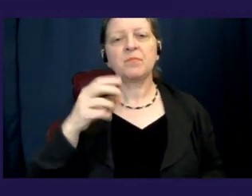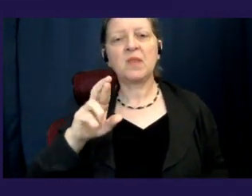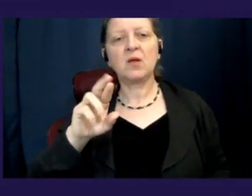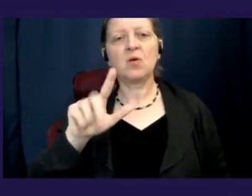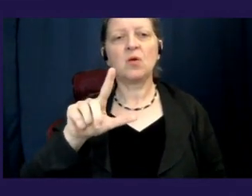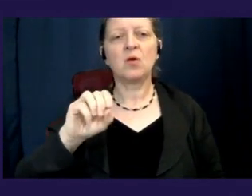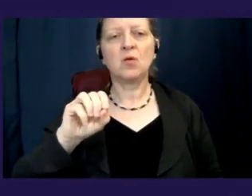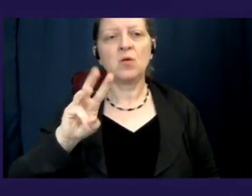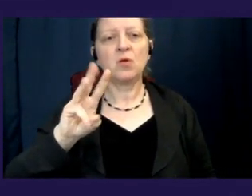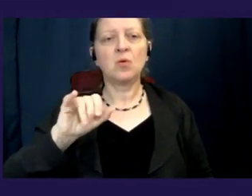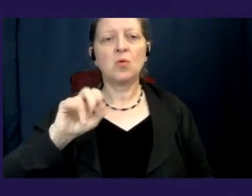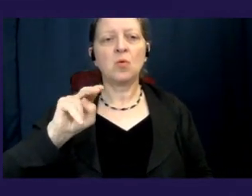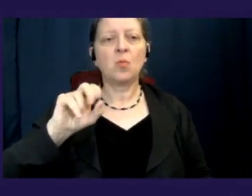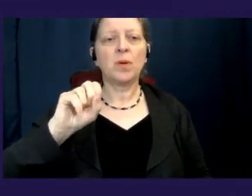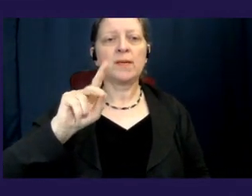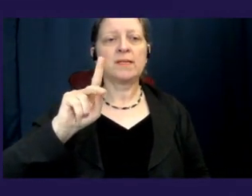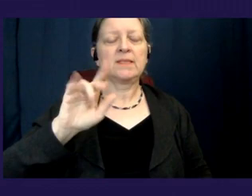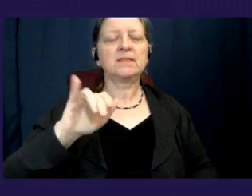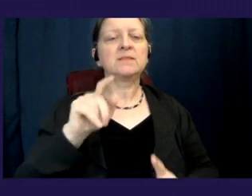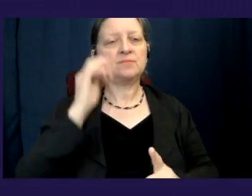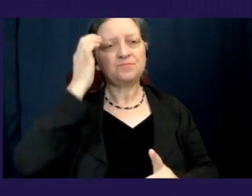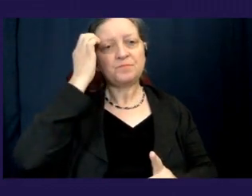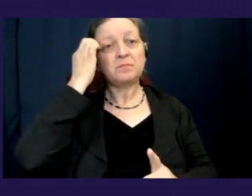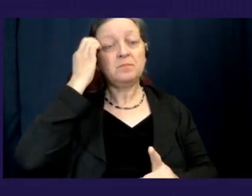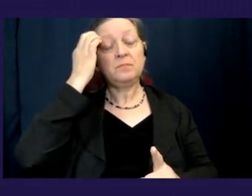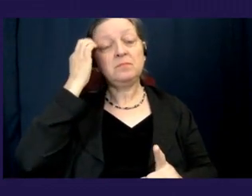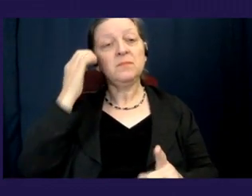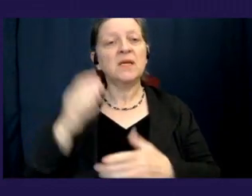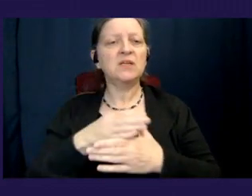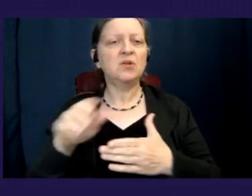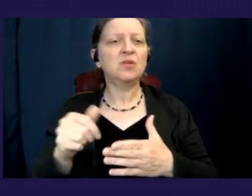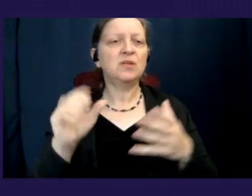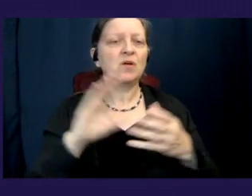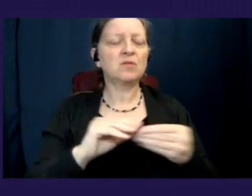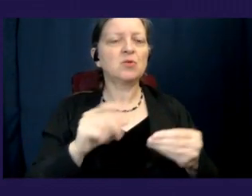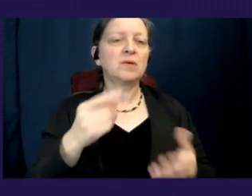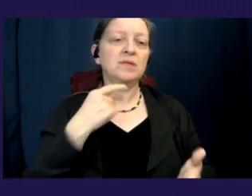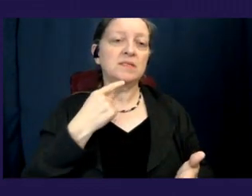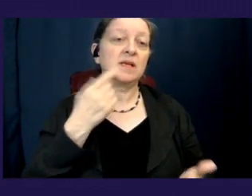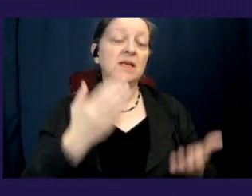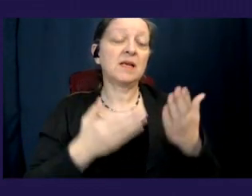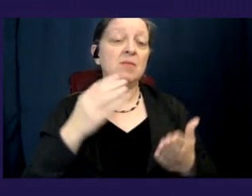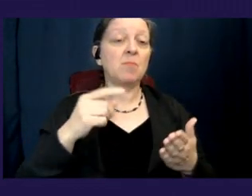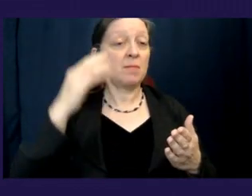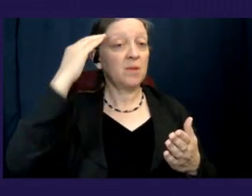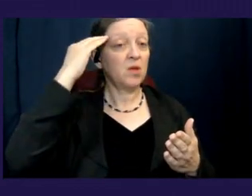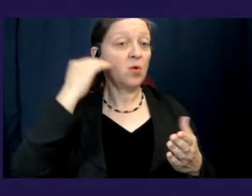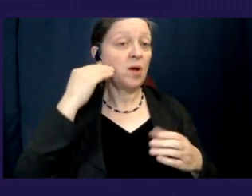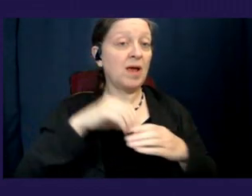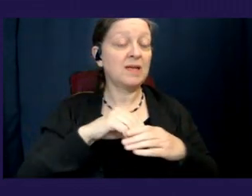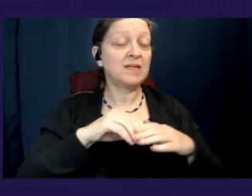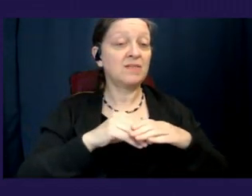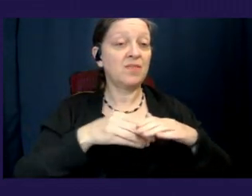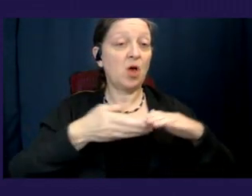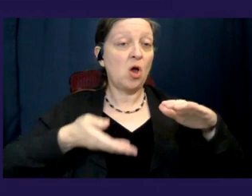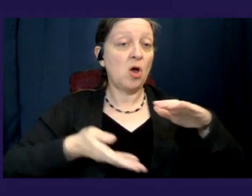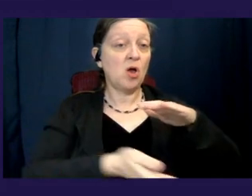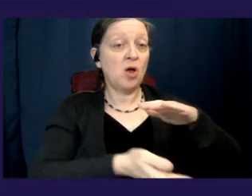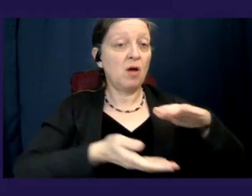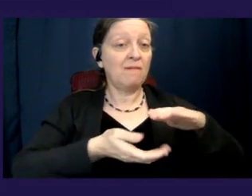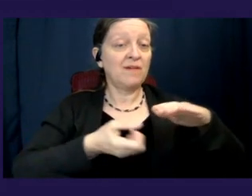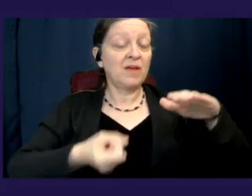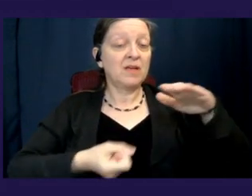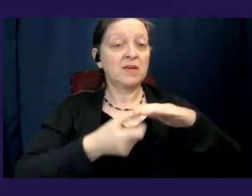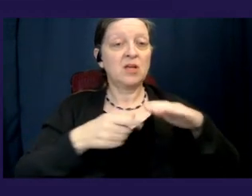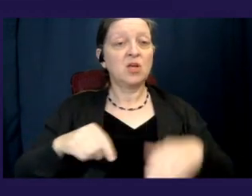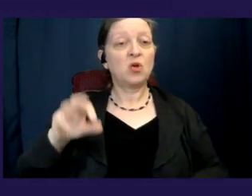I was at another conference. Allison was there, but she said, you know, your head might be in the oven, your feet might be in the freezer, and your average temperature might be just fine, but you're experiencing